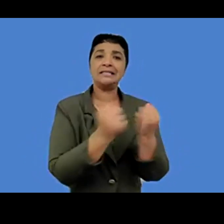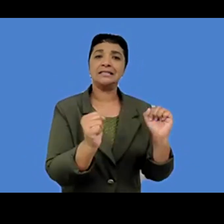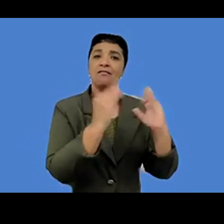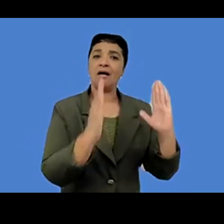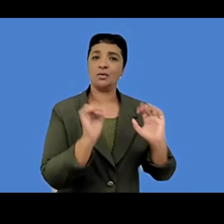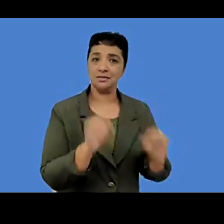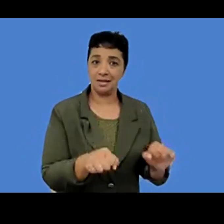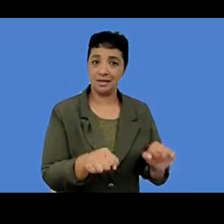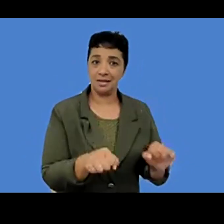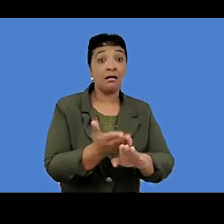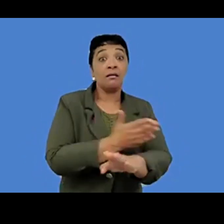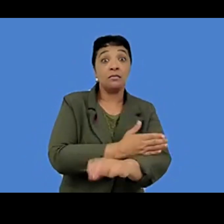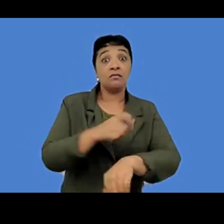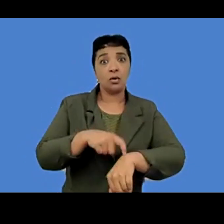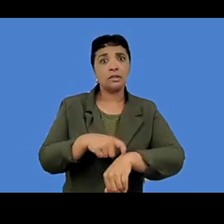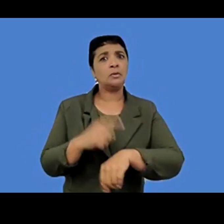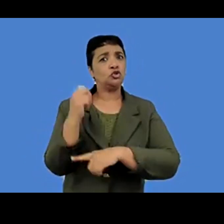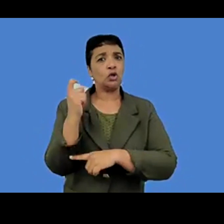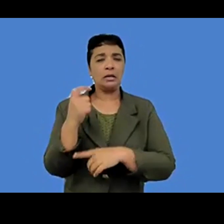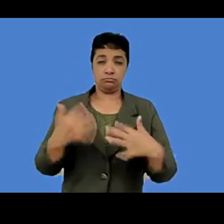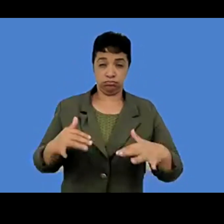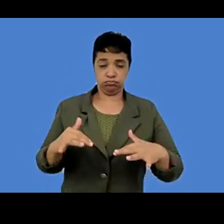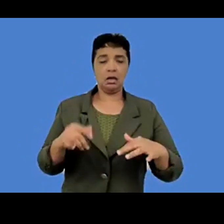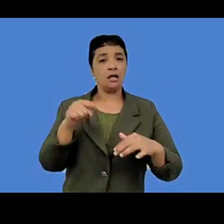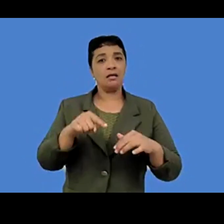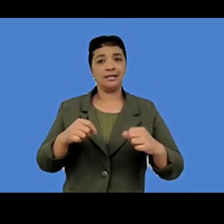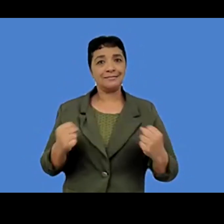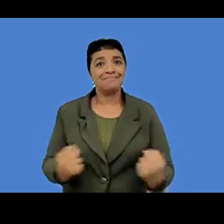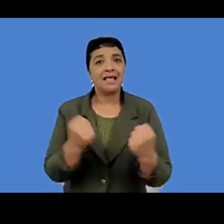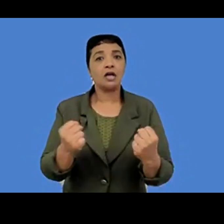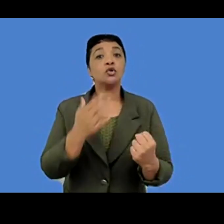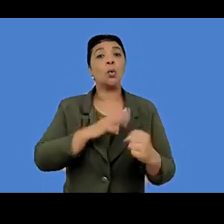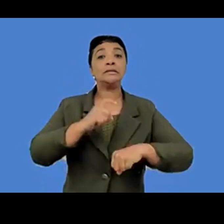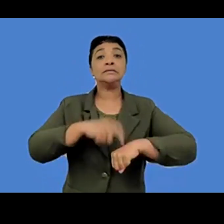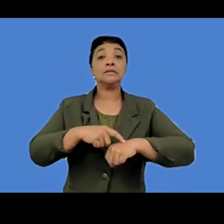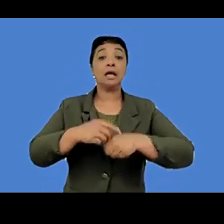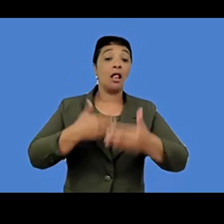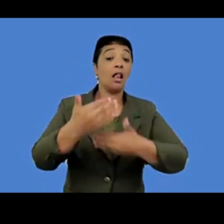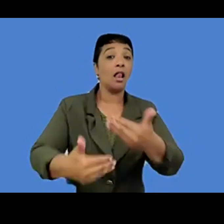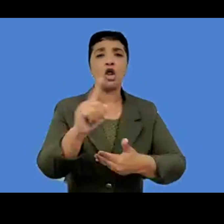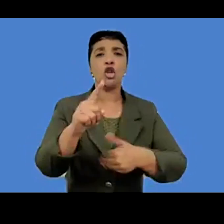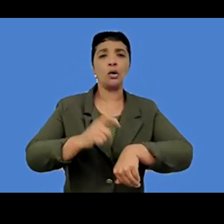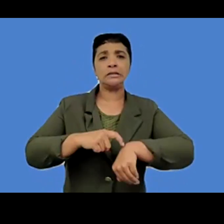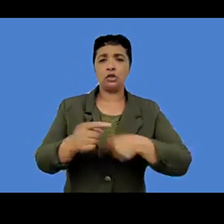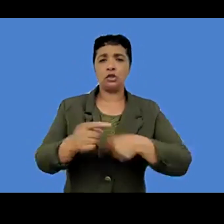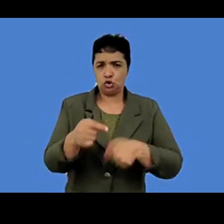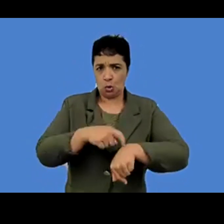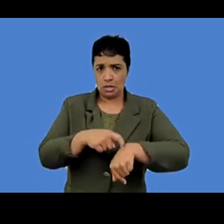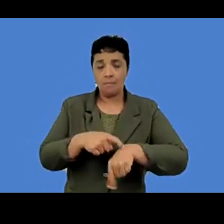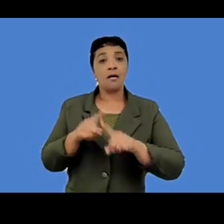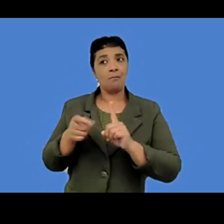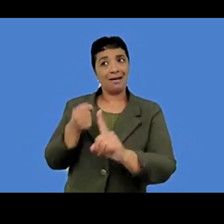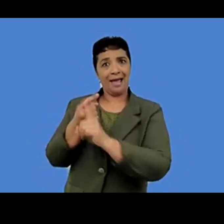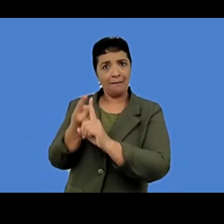beginning, it was an action that was meant to be temporary, but since the attacks were continuing to